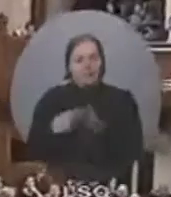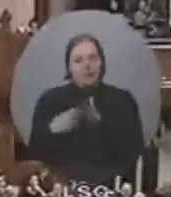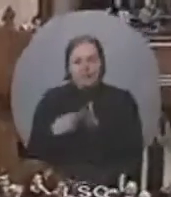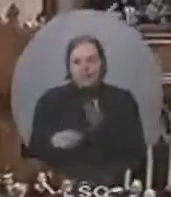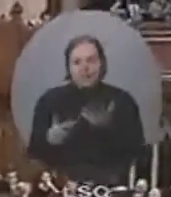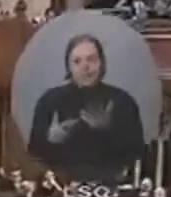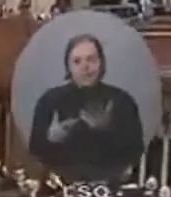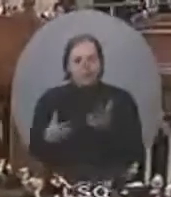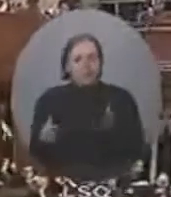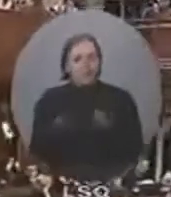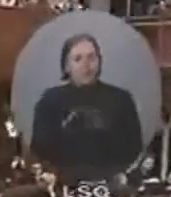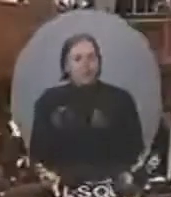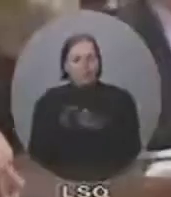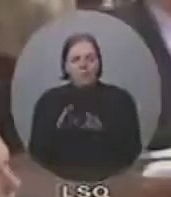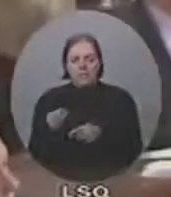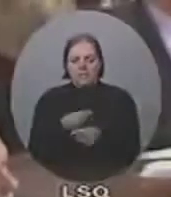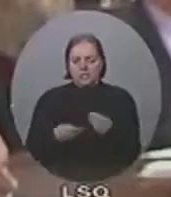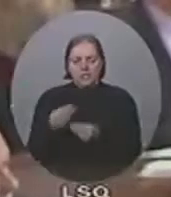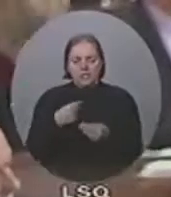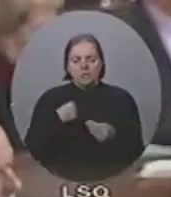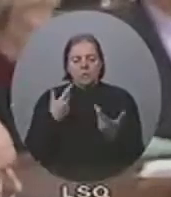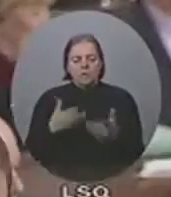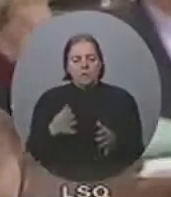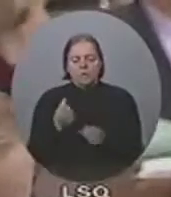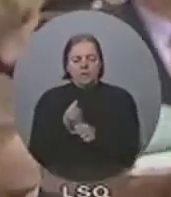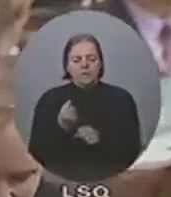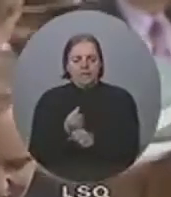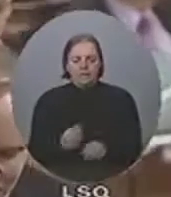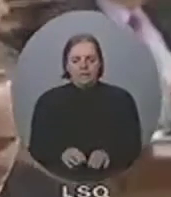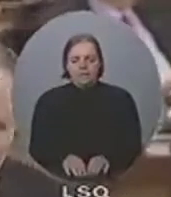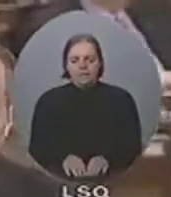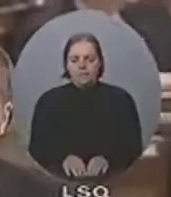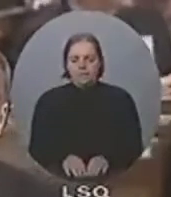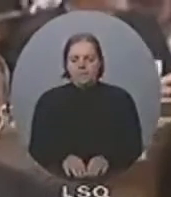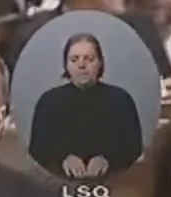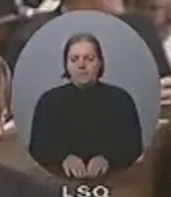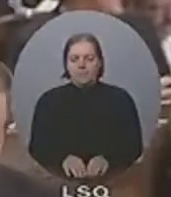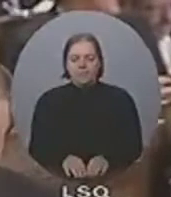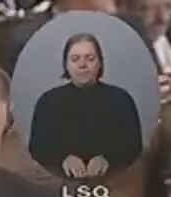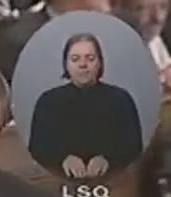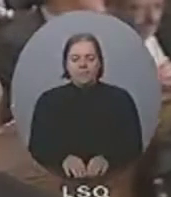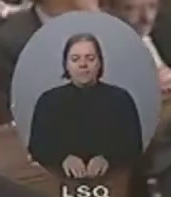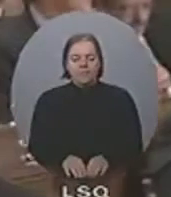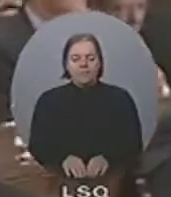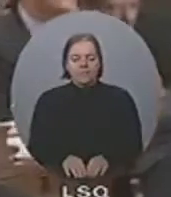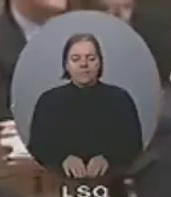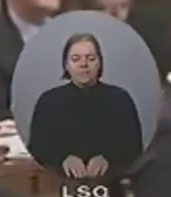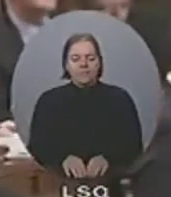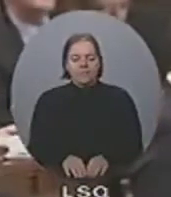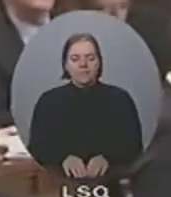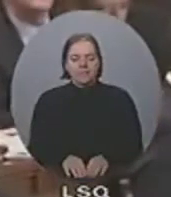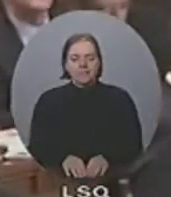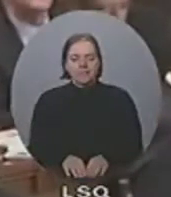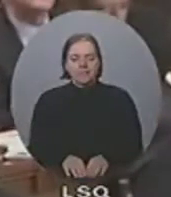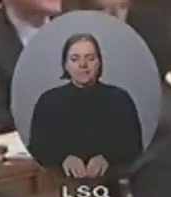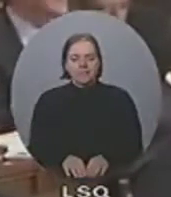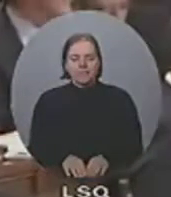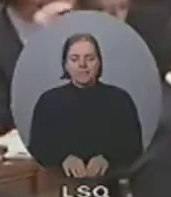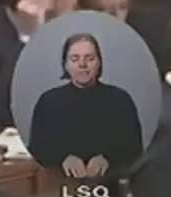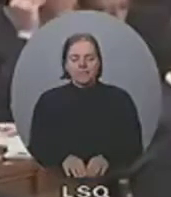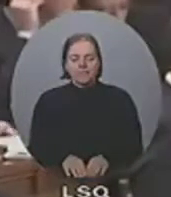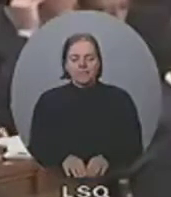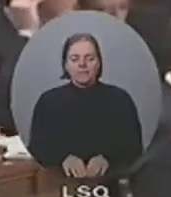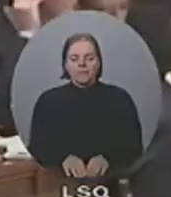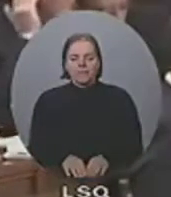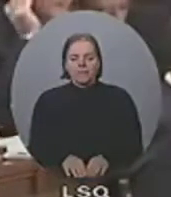Burnaby, New Westminster. Bogus figures don't help, Mr. Speaker, and slumping growth isn't the only wake-up call today. Canada has a